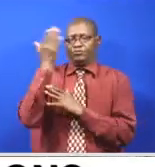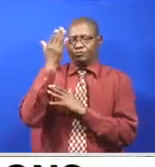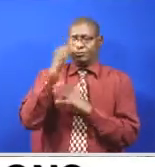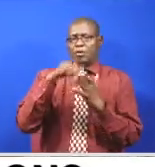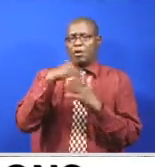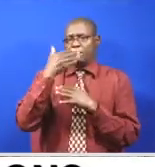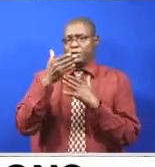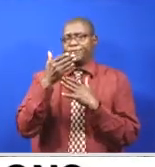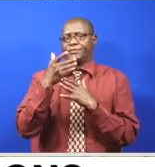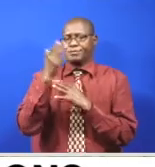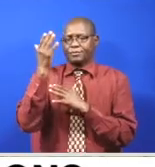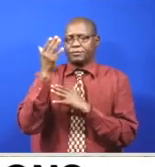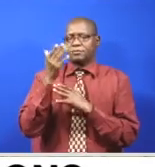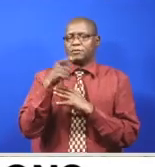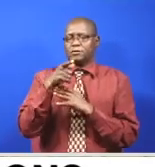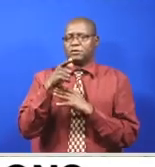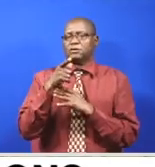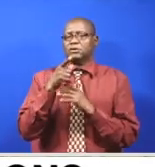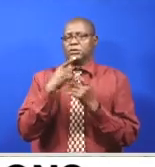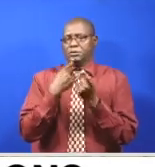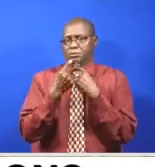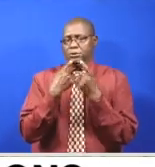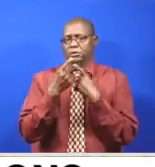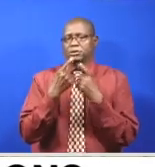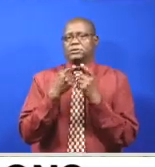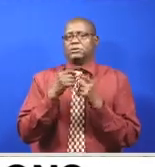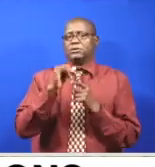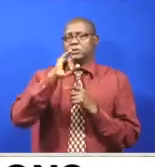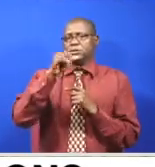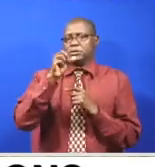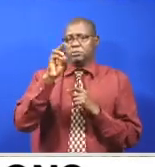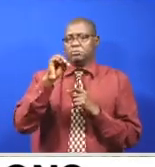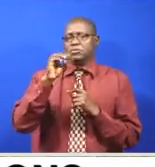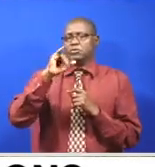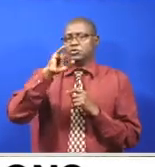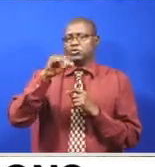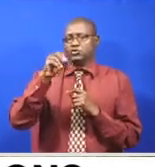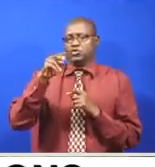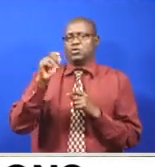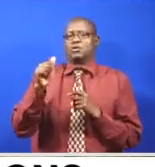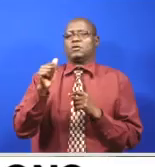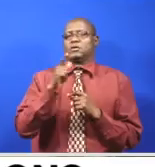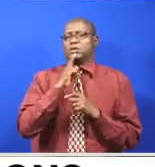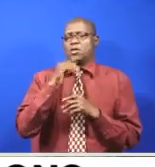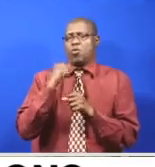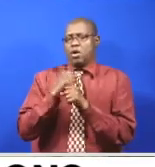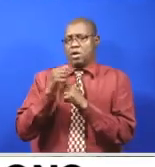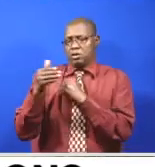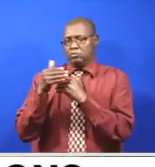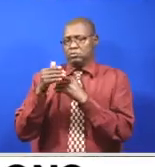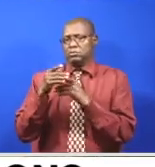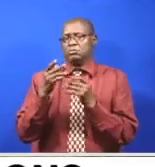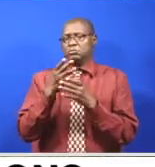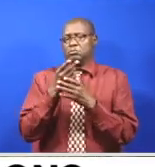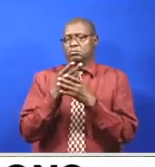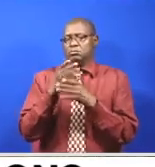the presidential speech, Siaya County Commissioner Jim Njoka called for close working relationship between the two levels of